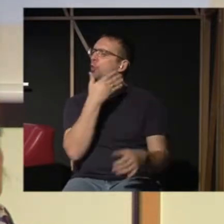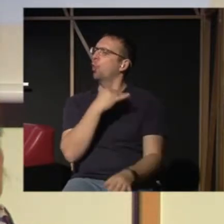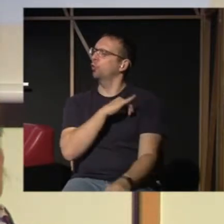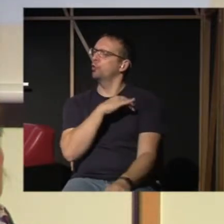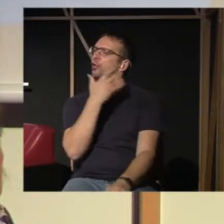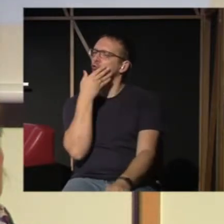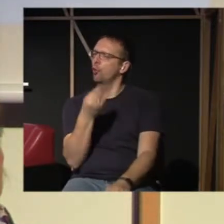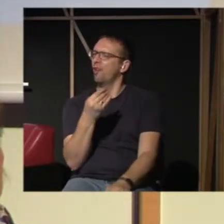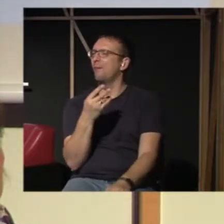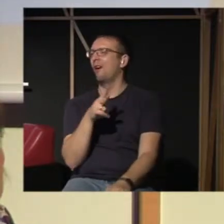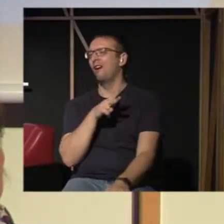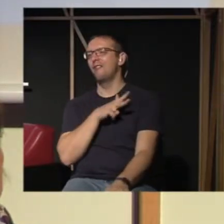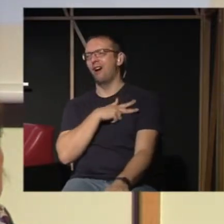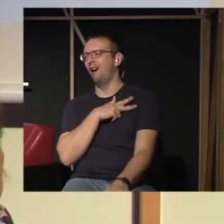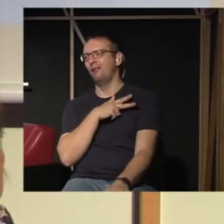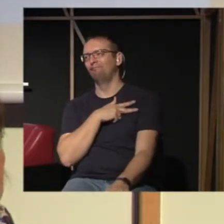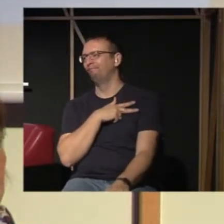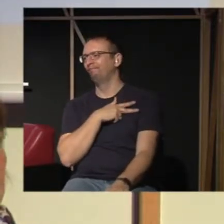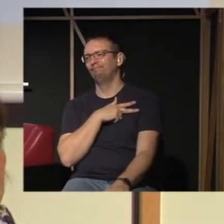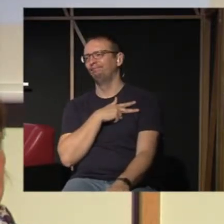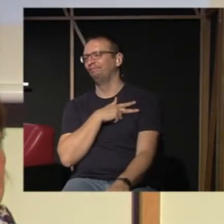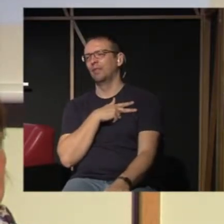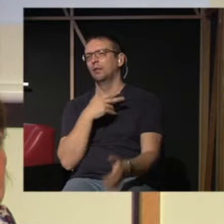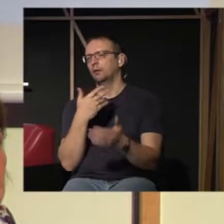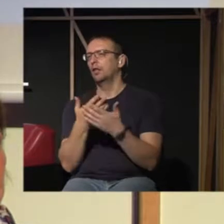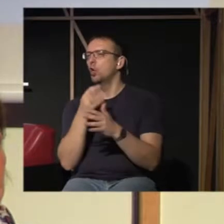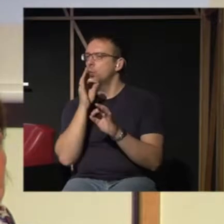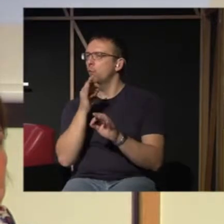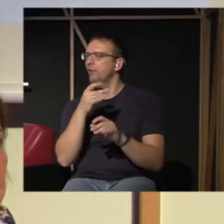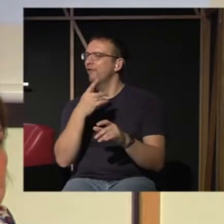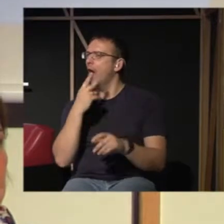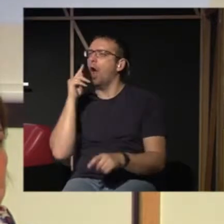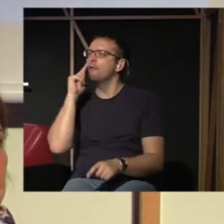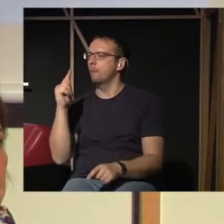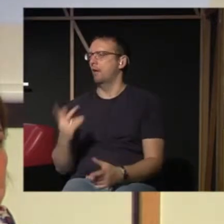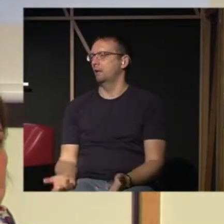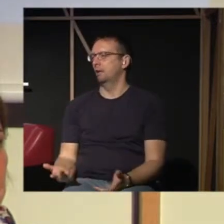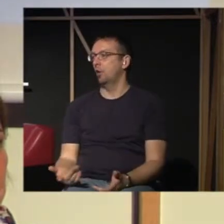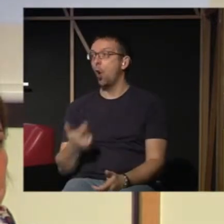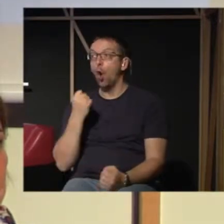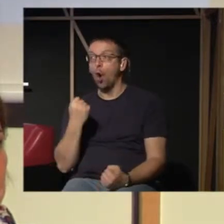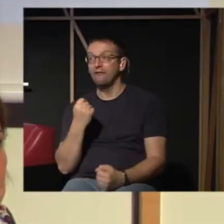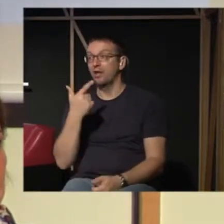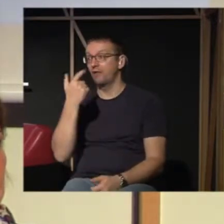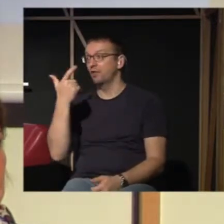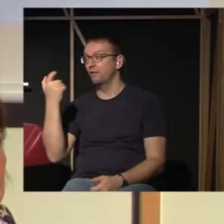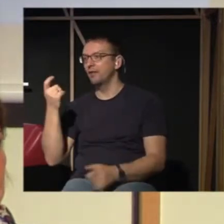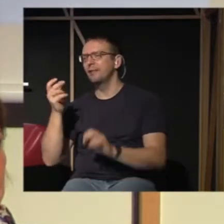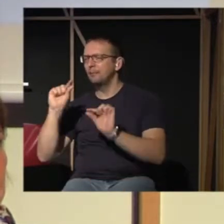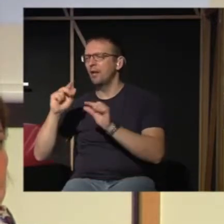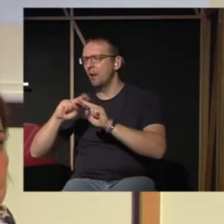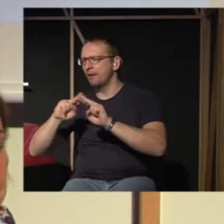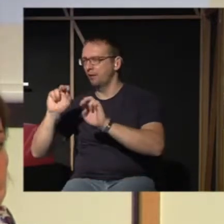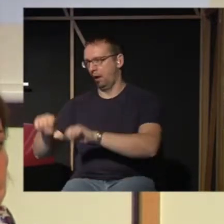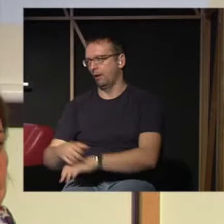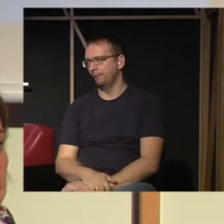that it really is truly an inclusive and accessible experience for all. Euro 2020